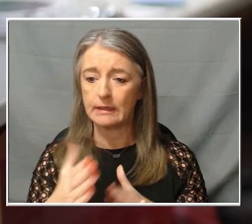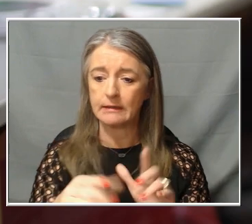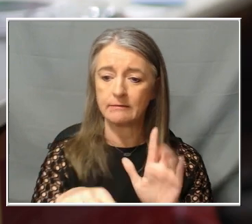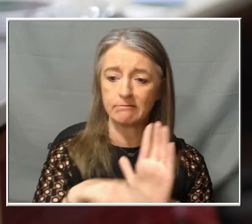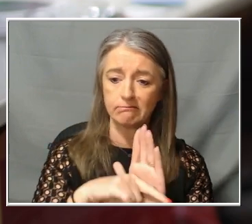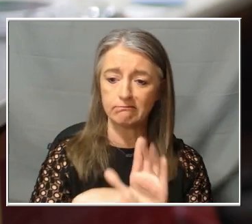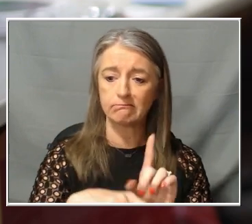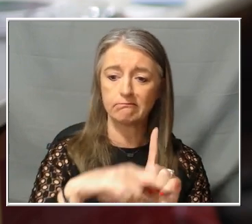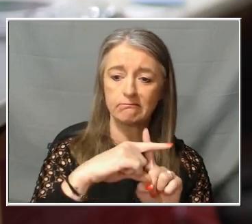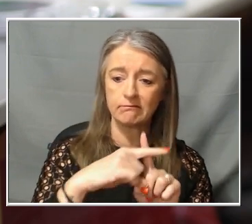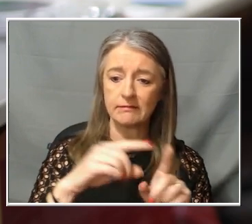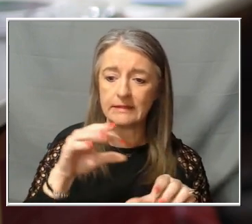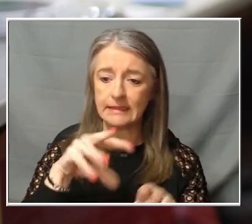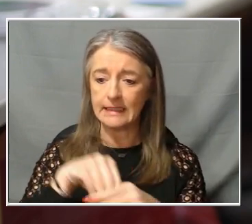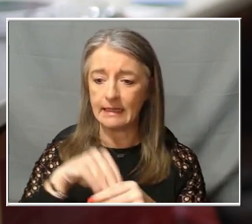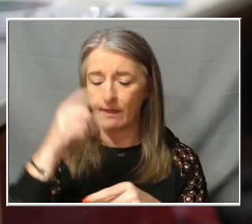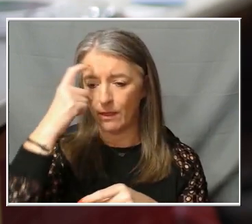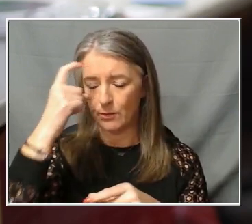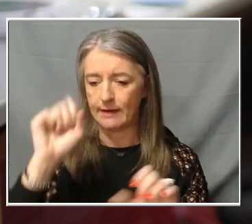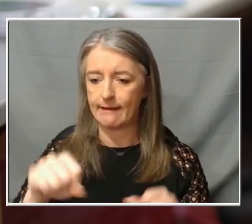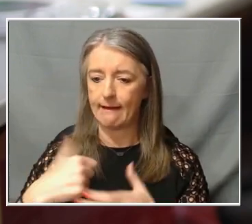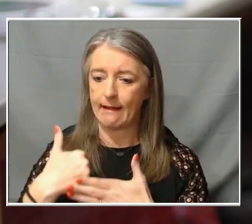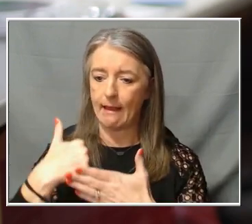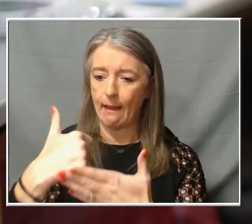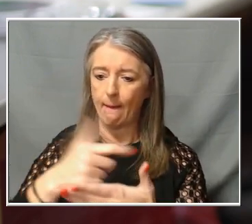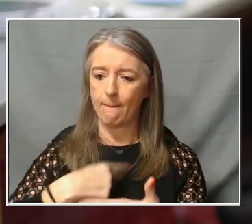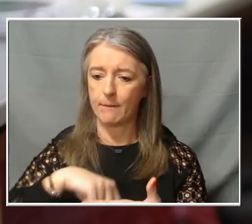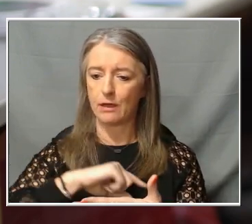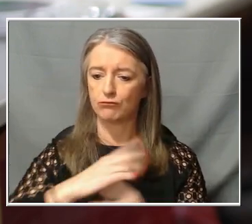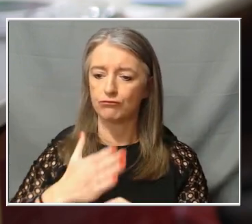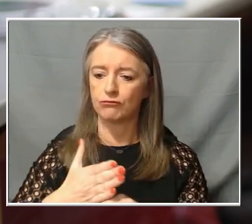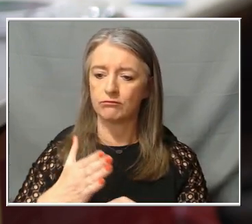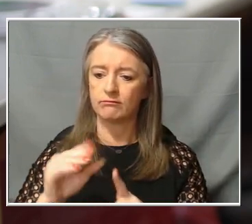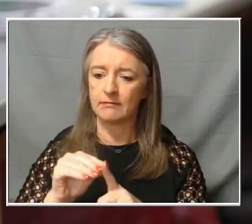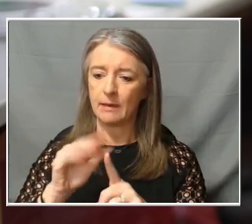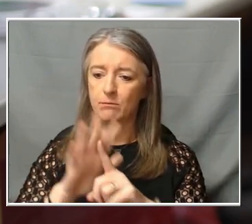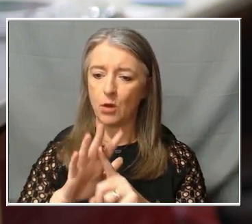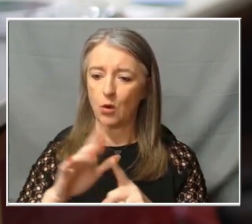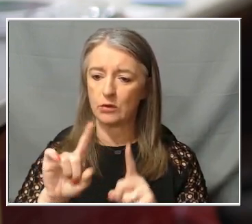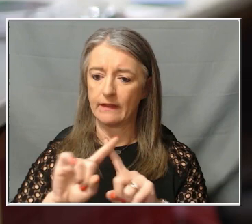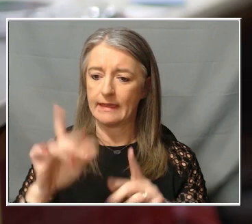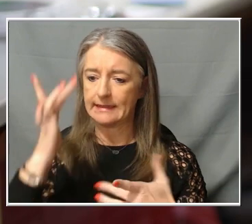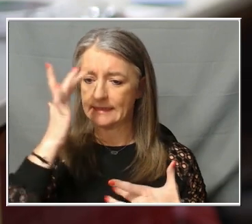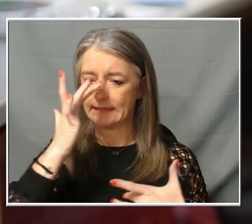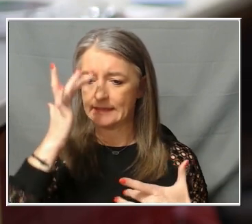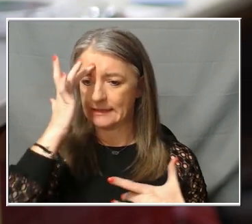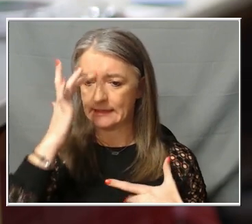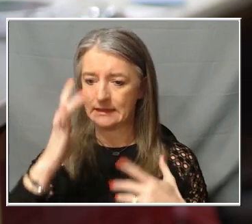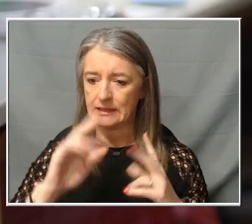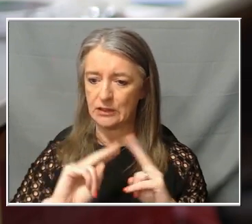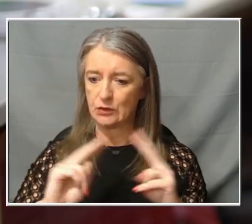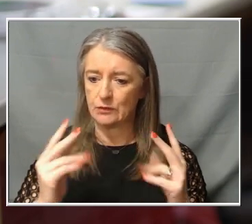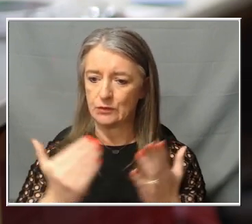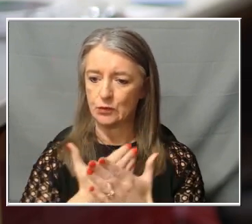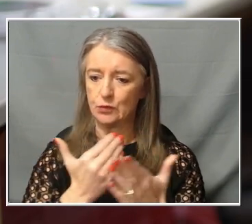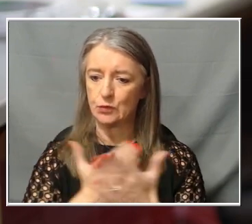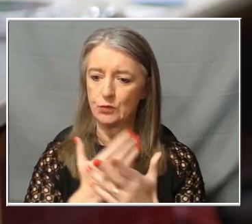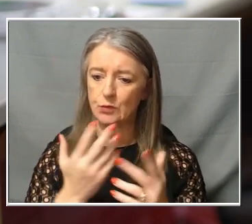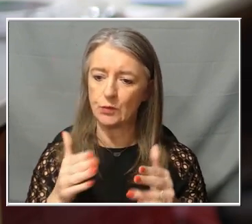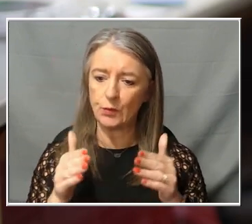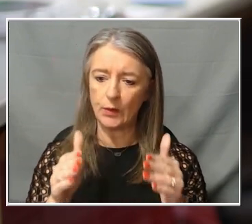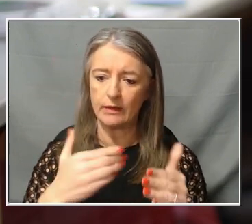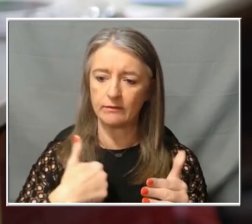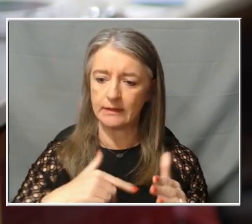in the brain, and can it help us to approach these diseases in a completely new way, which we have not done